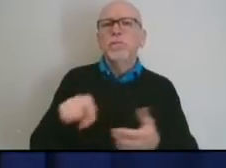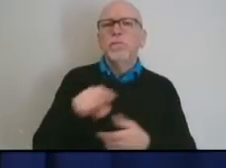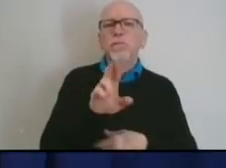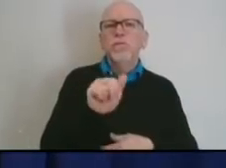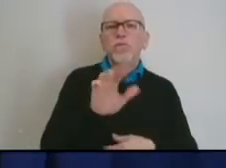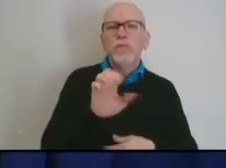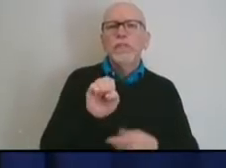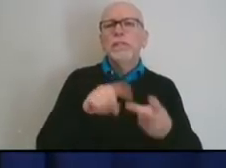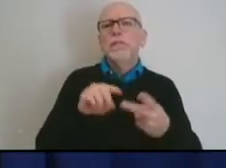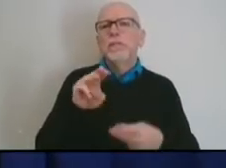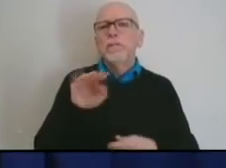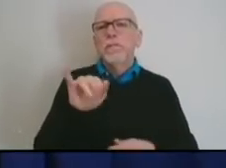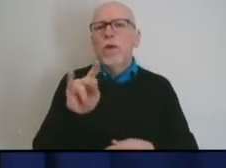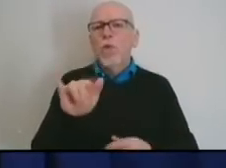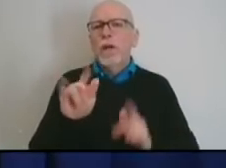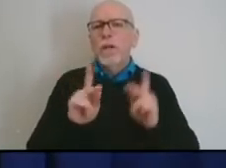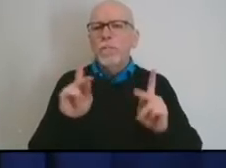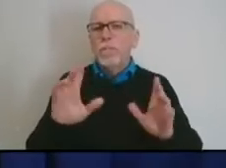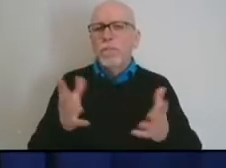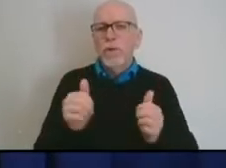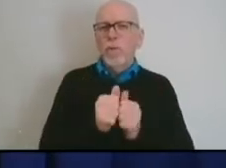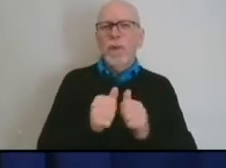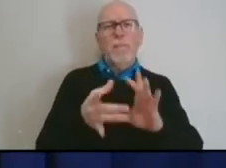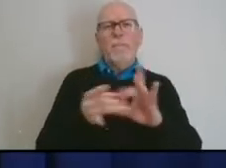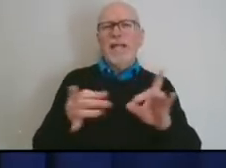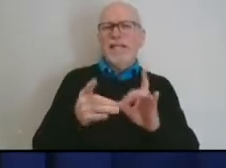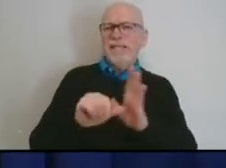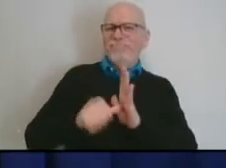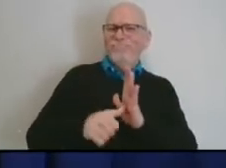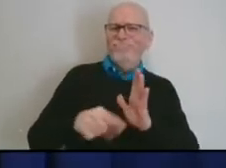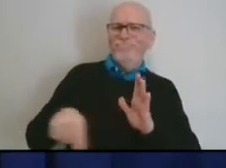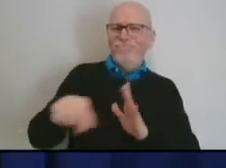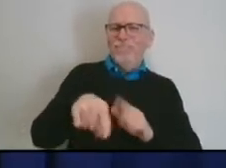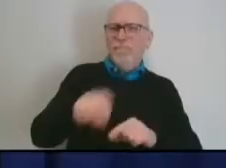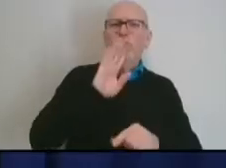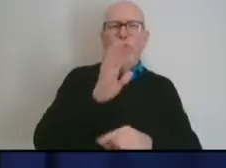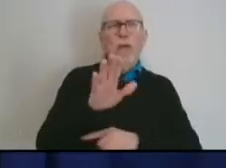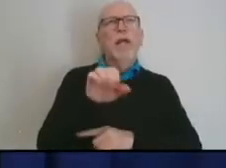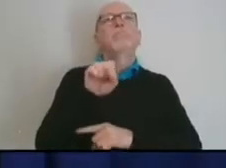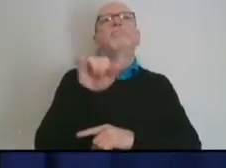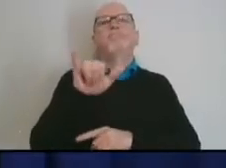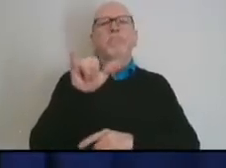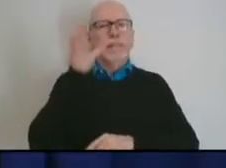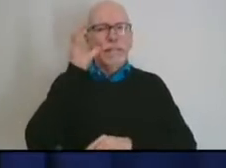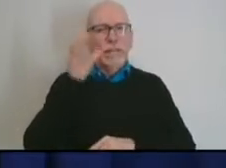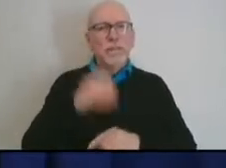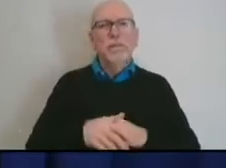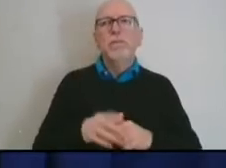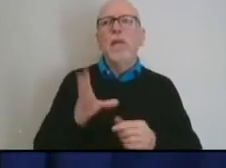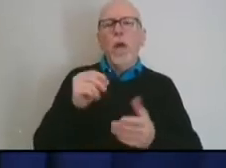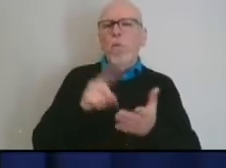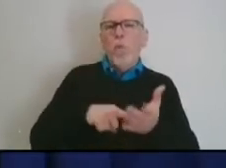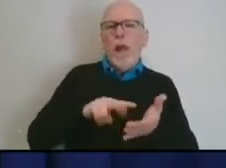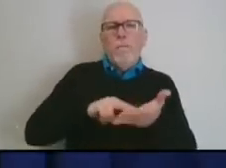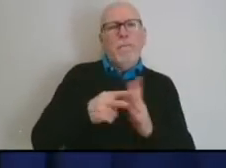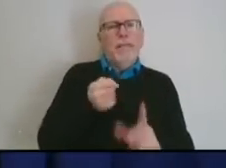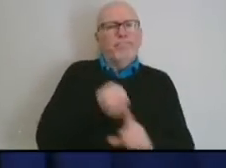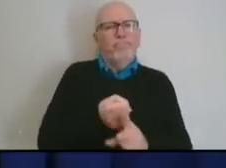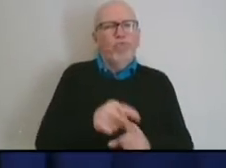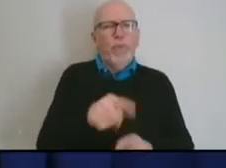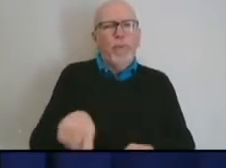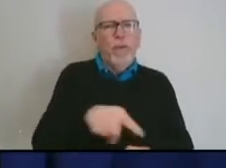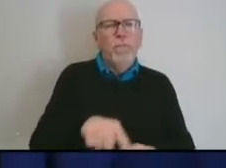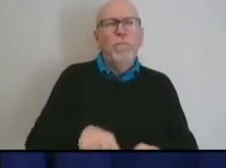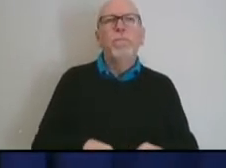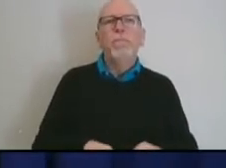minority populations with messaging that will actually resonate with them, and what will actually mean something to them, and